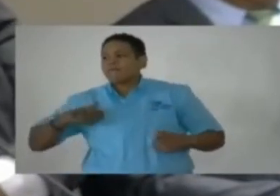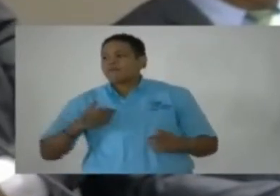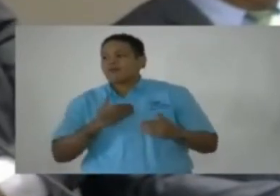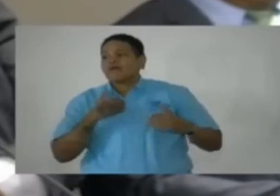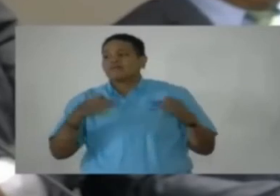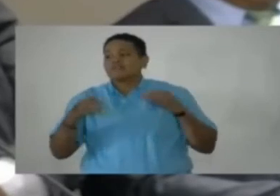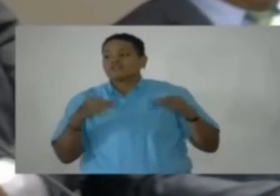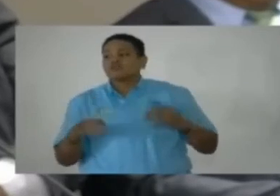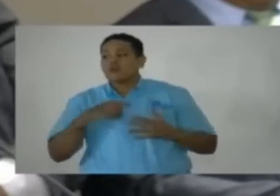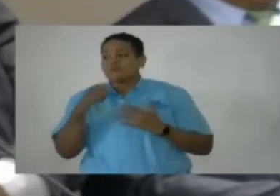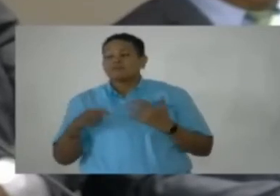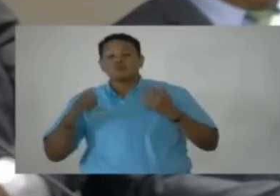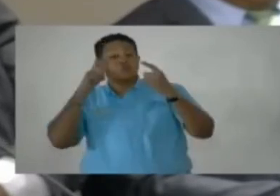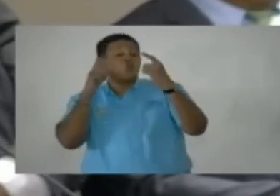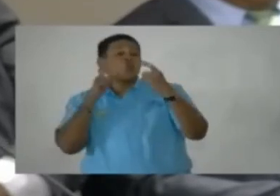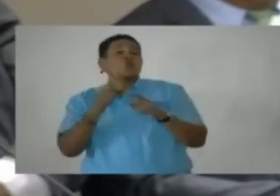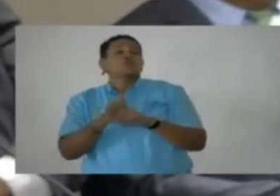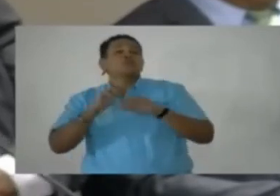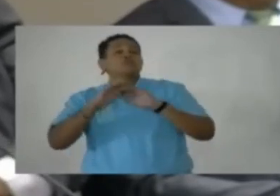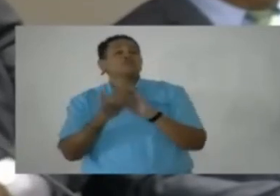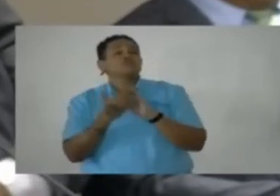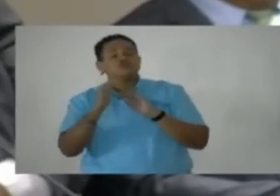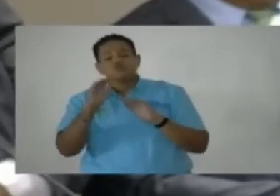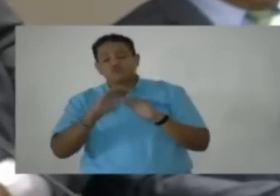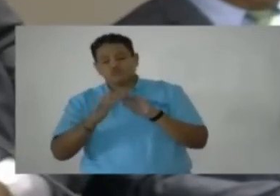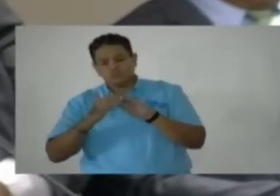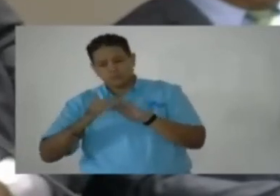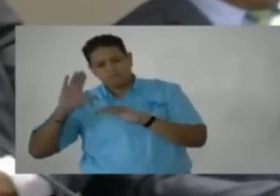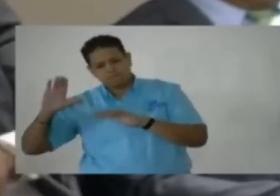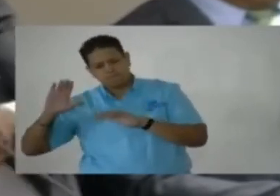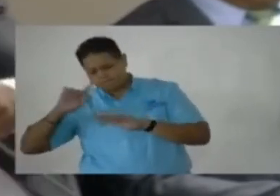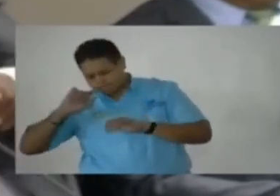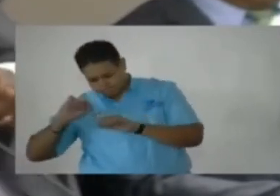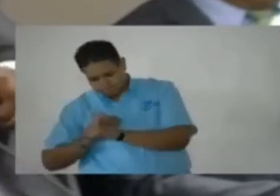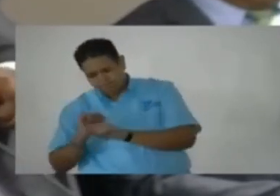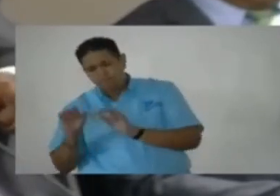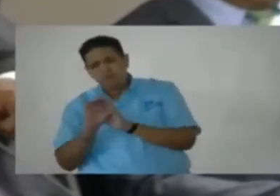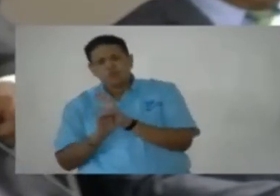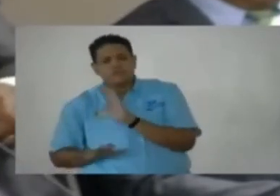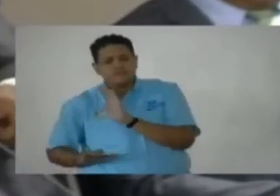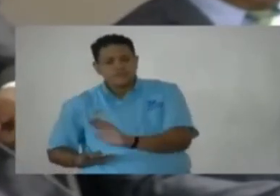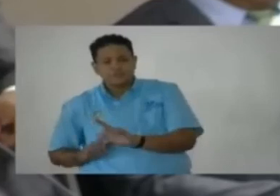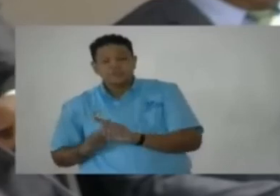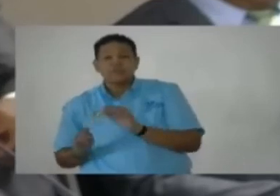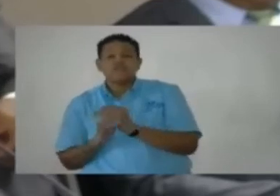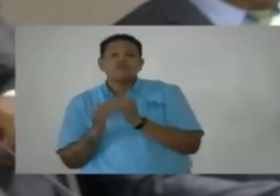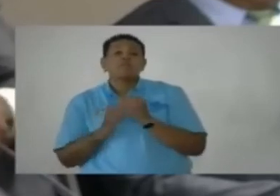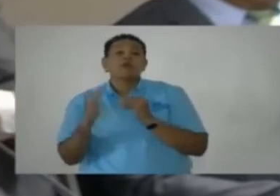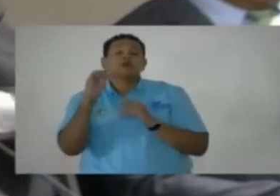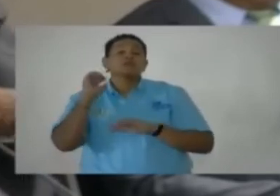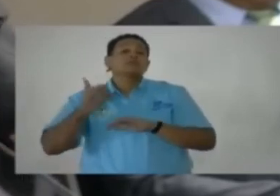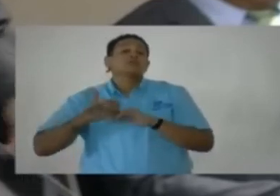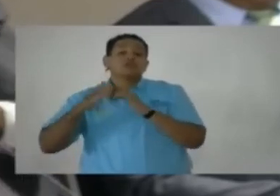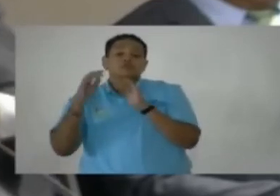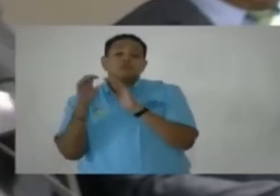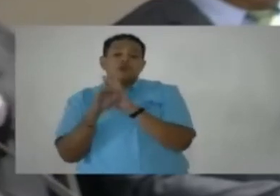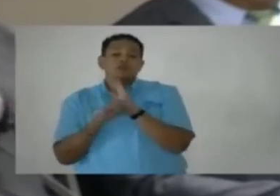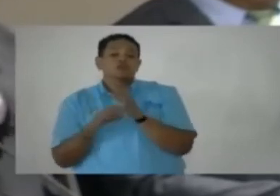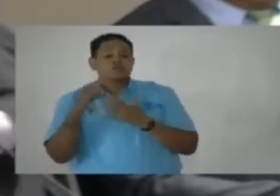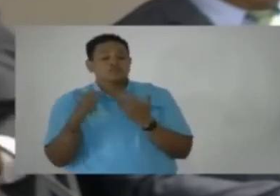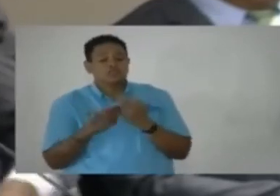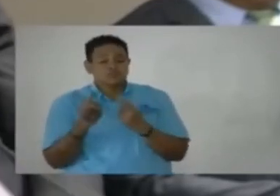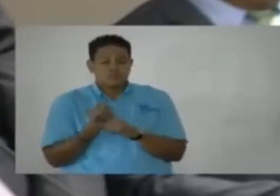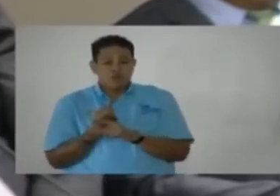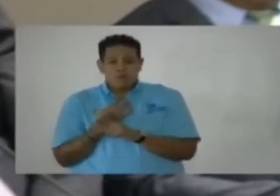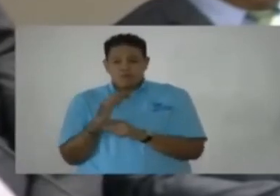have described this goal as the Jamaicanization of the Constitution. Beyond putting the constitutional instrument